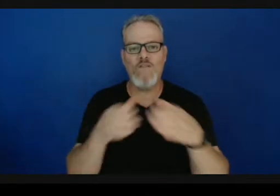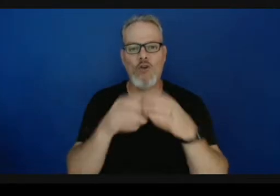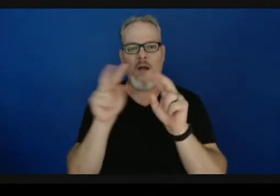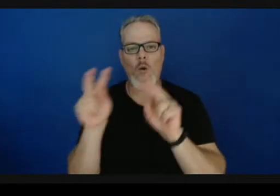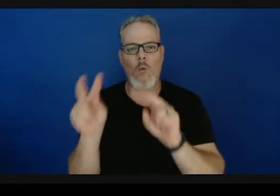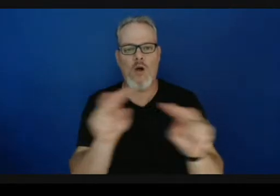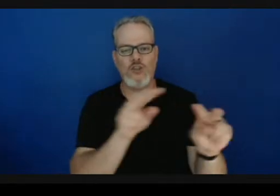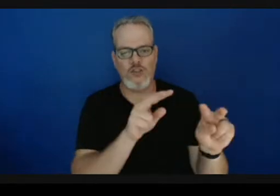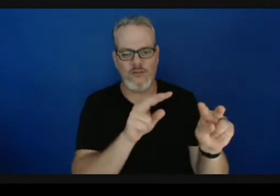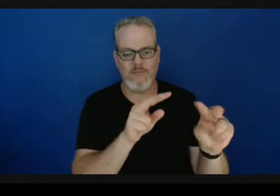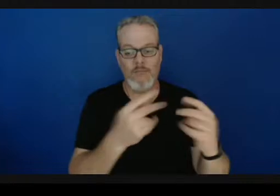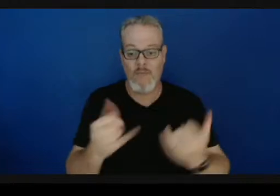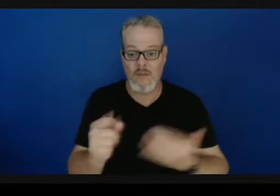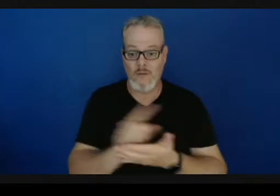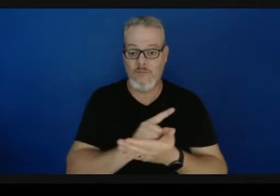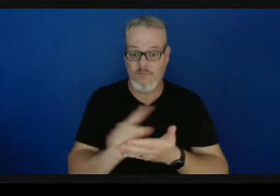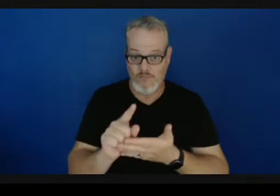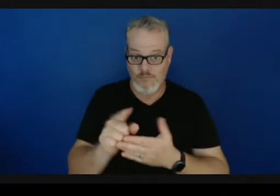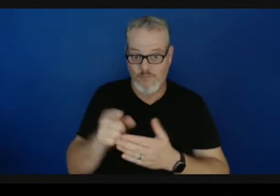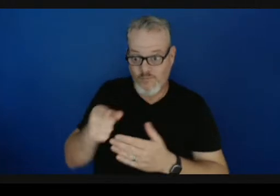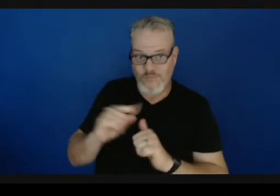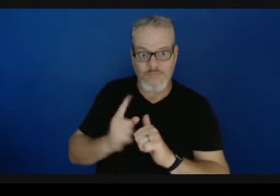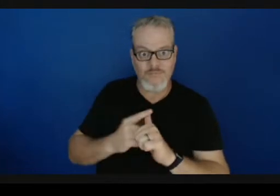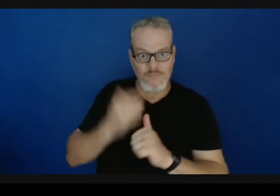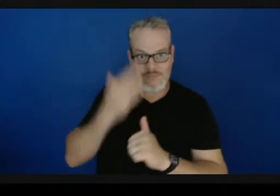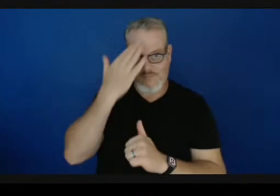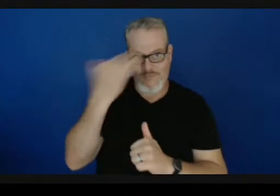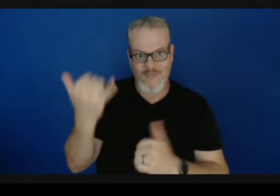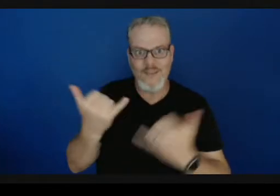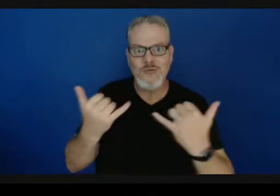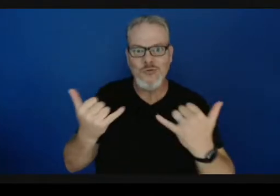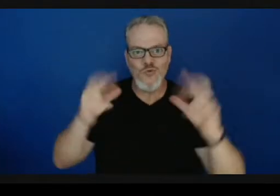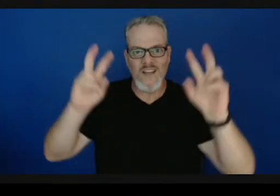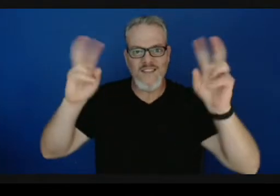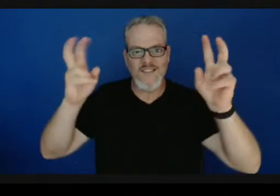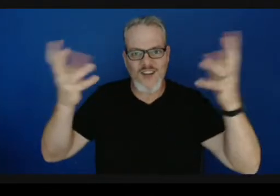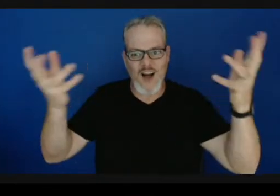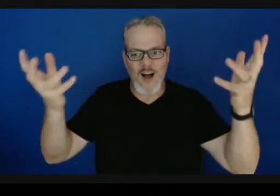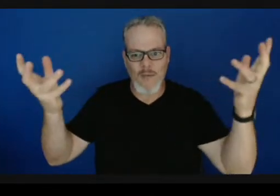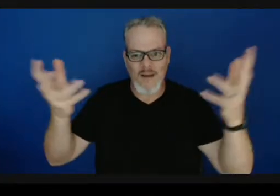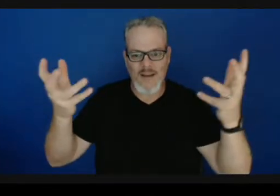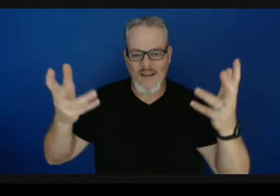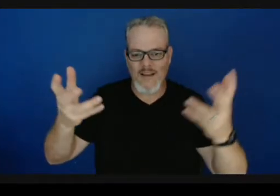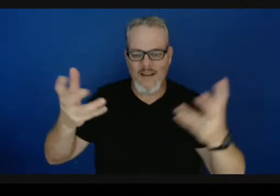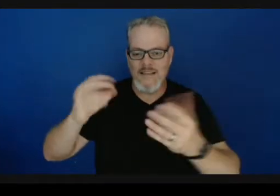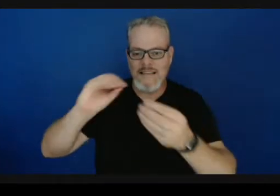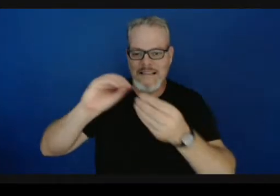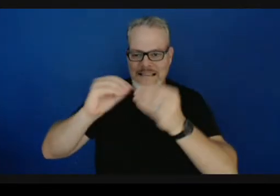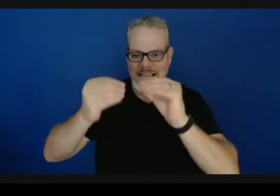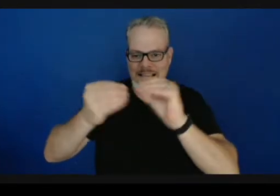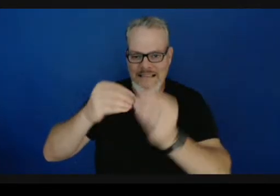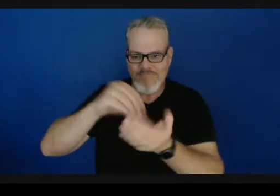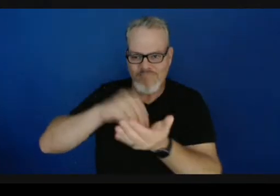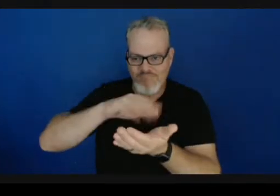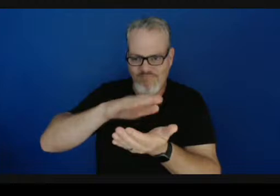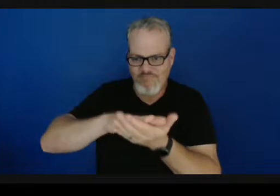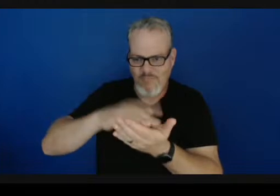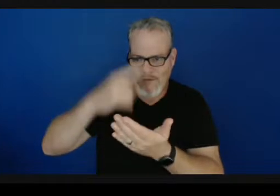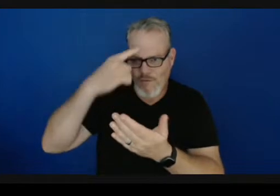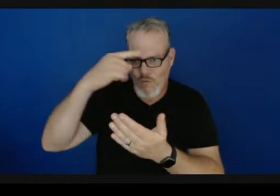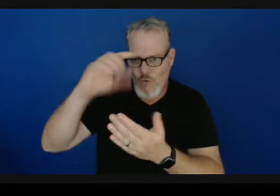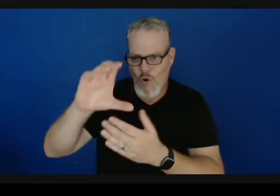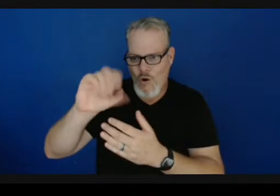first, this early on, because today's topic is quantifying corrosion downwind of